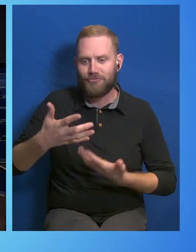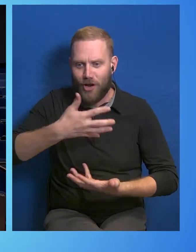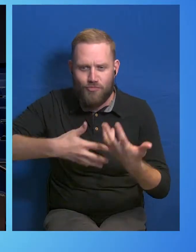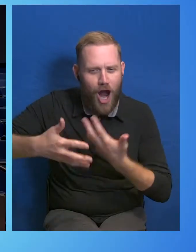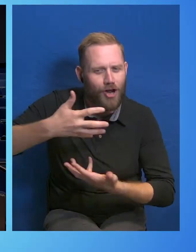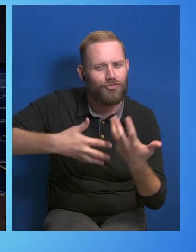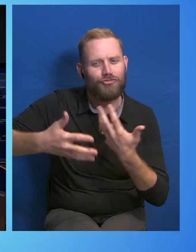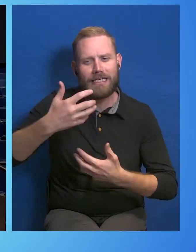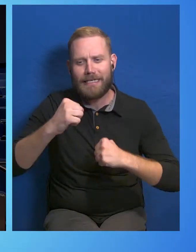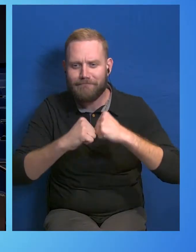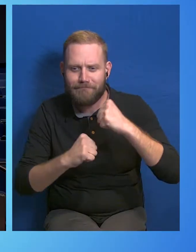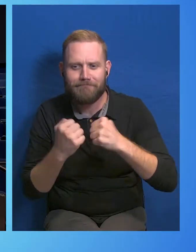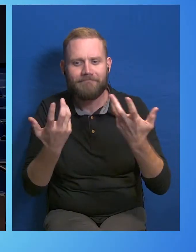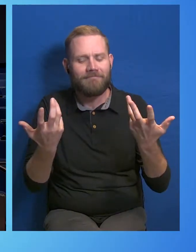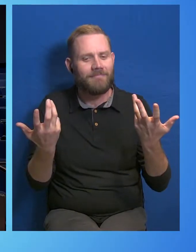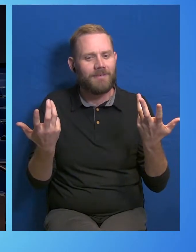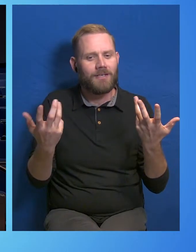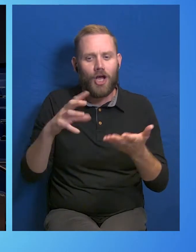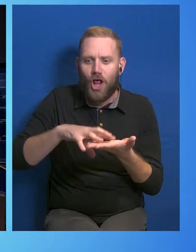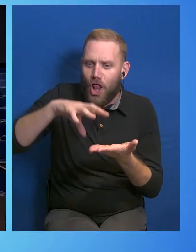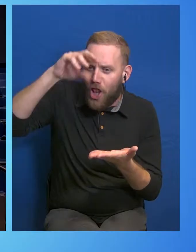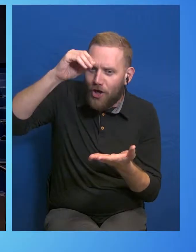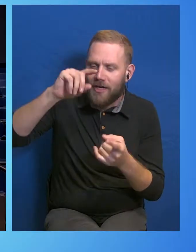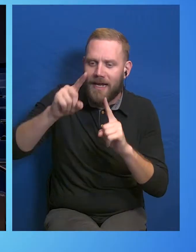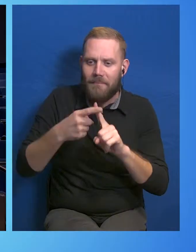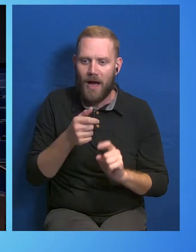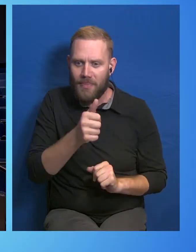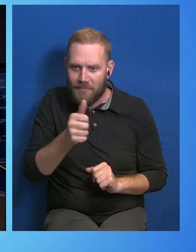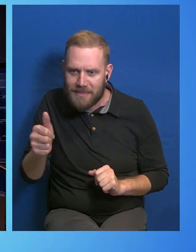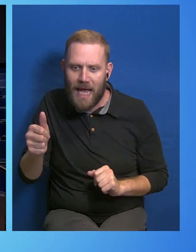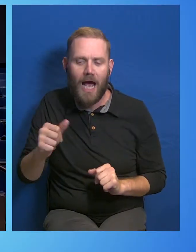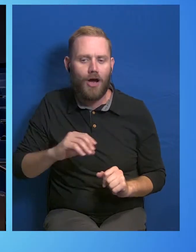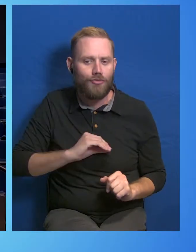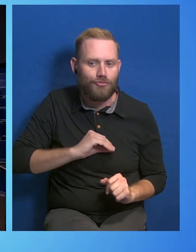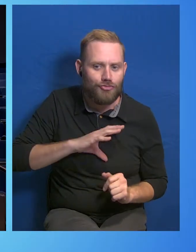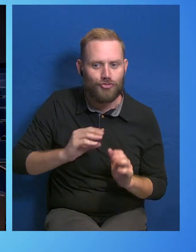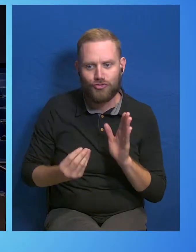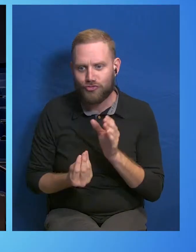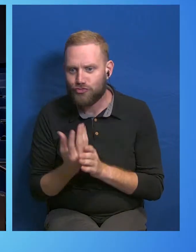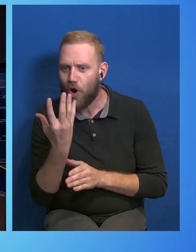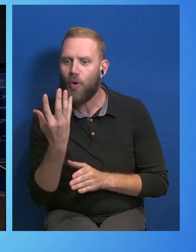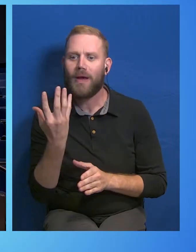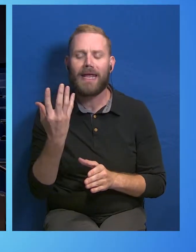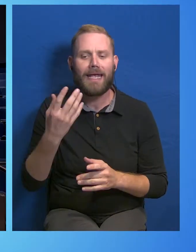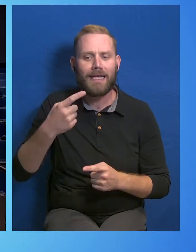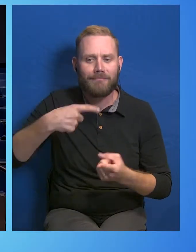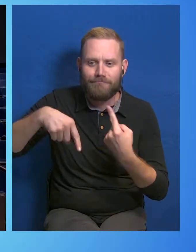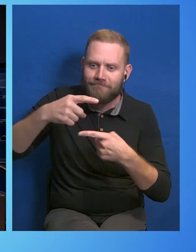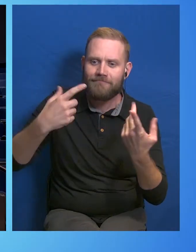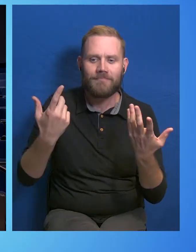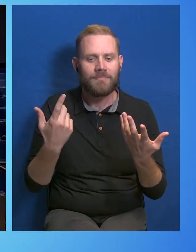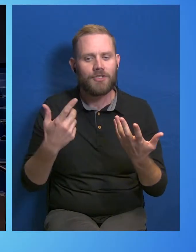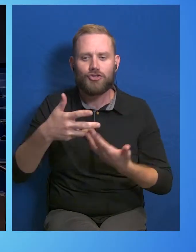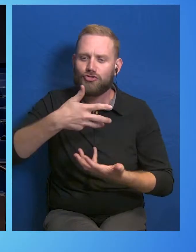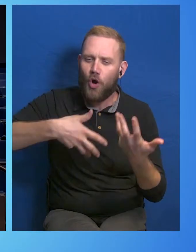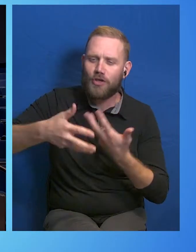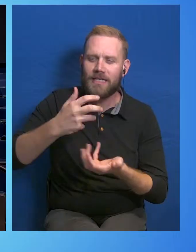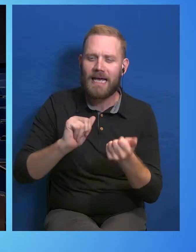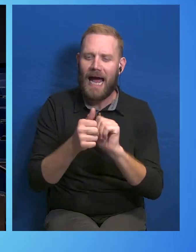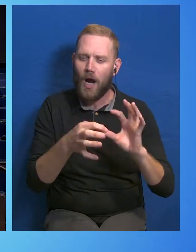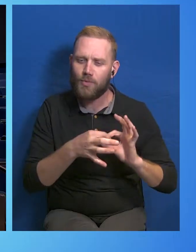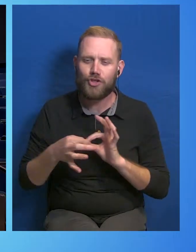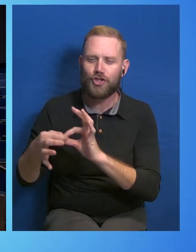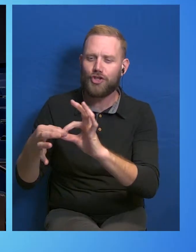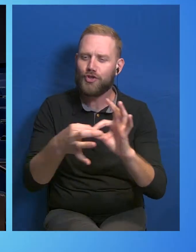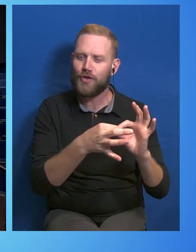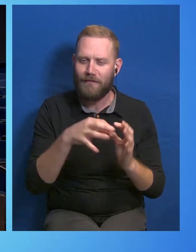camaraderie, learning about themselves, learning about each other, and really how to unify